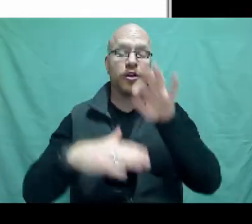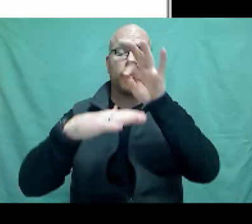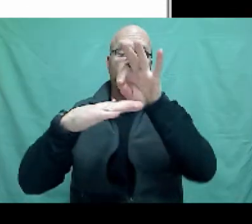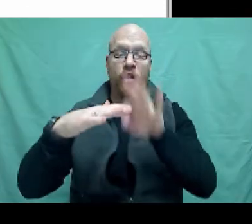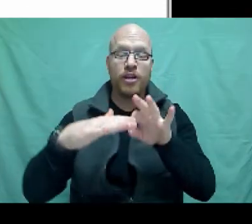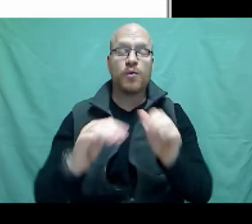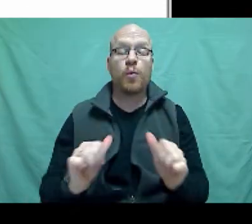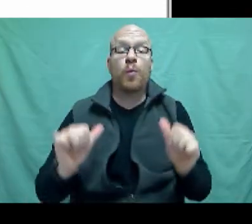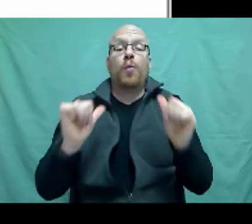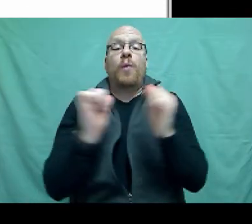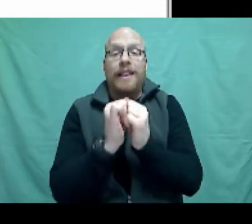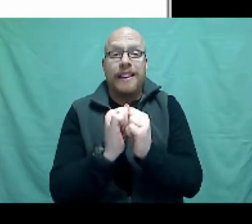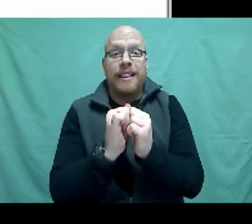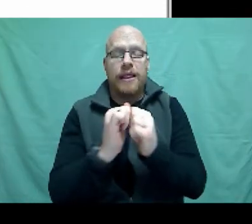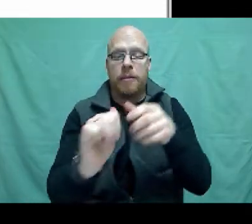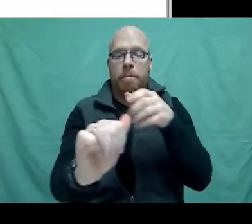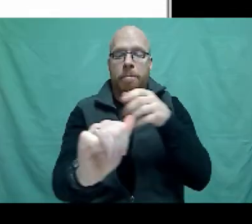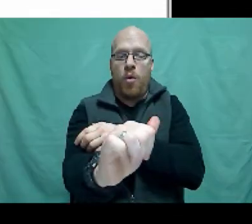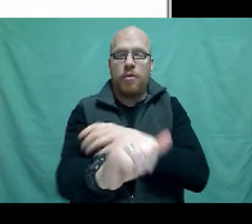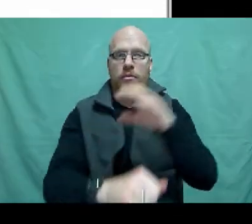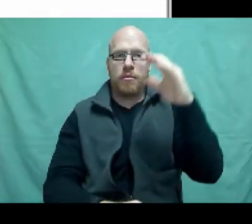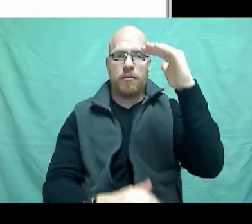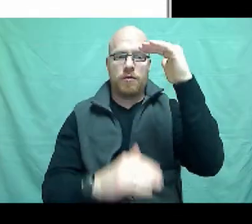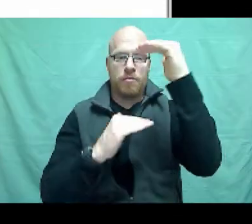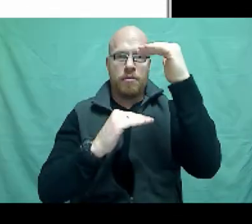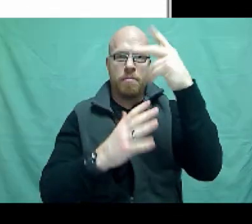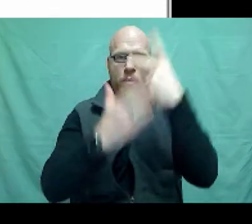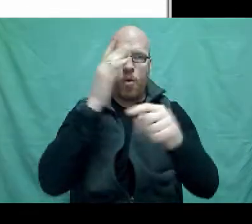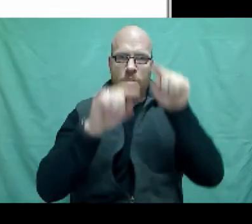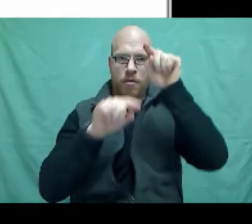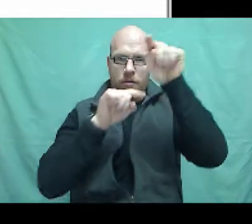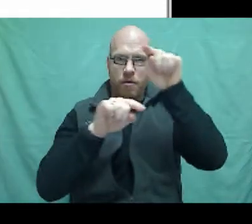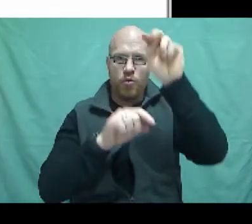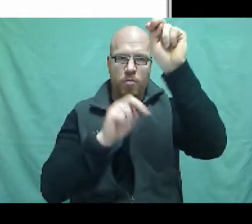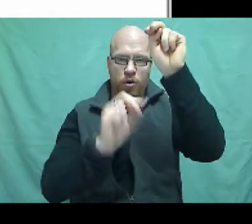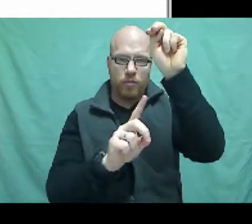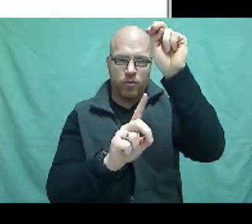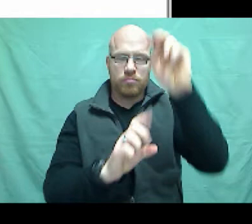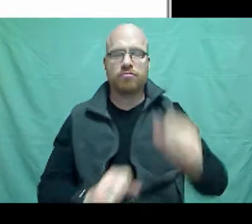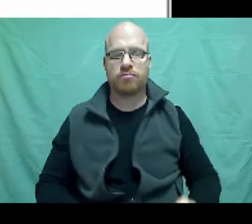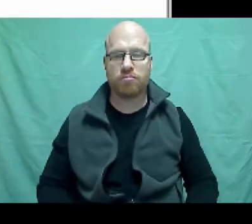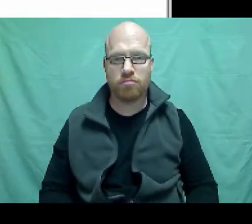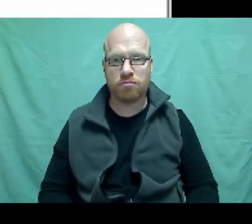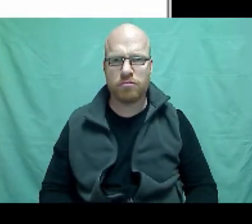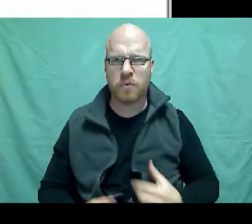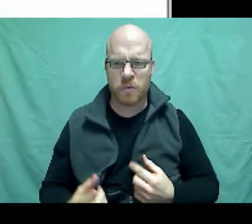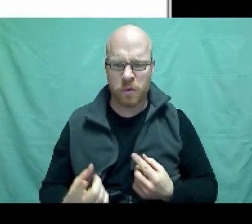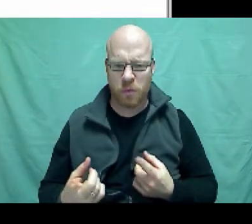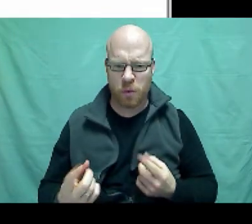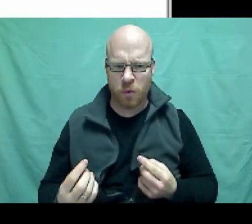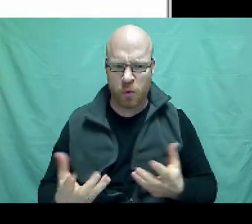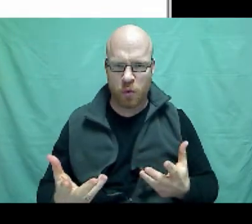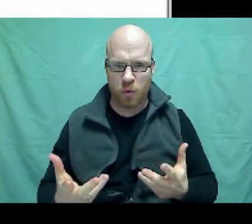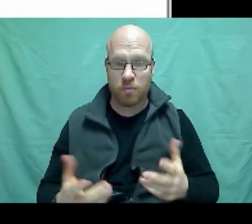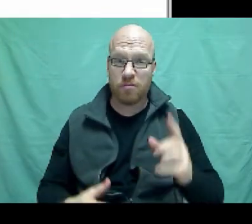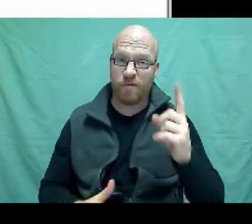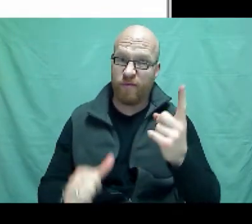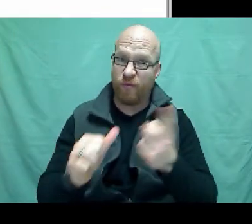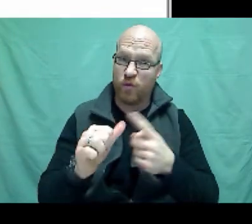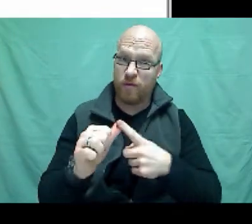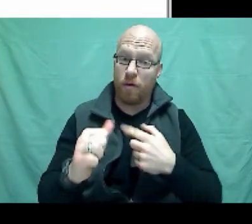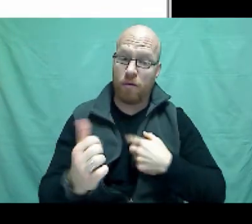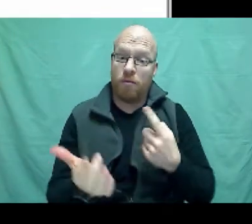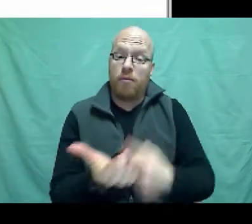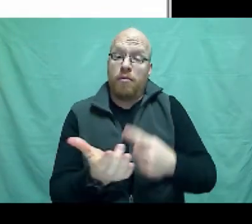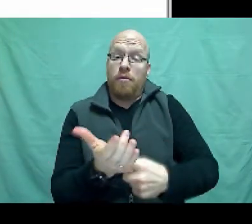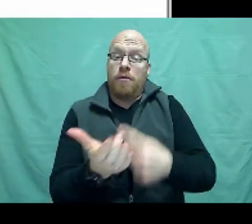It means we're going to have to deal with fractions. We all love fractions, right? Now we have fractions with exponents in the numerator and denominator. What